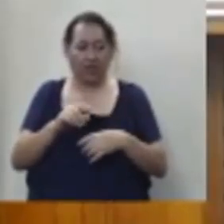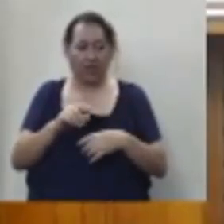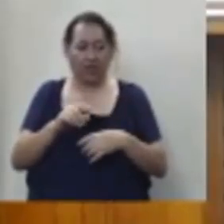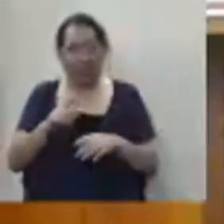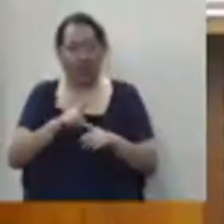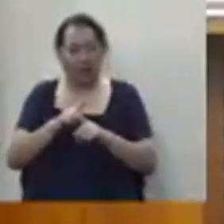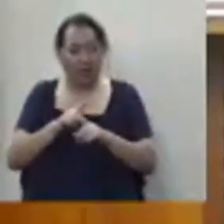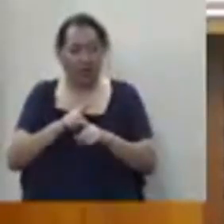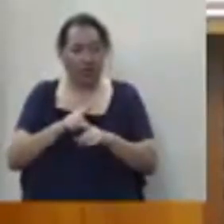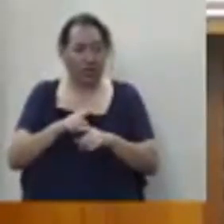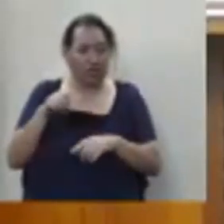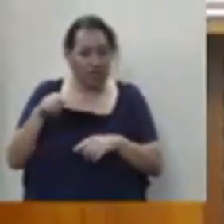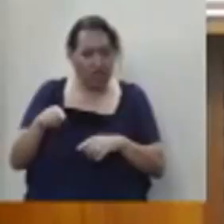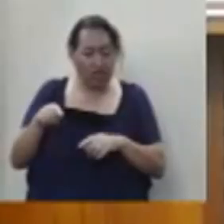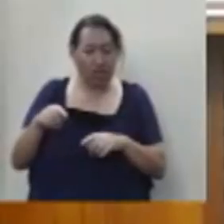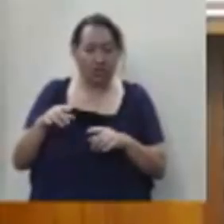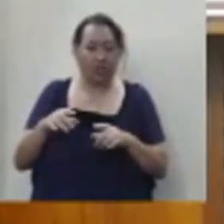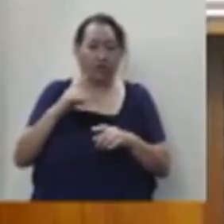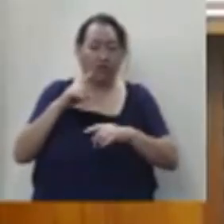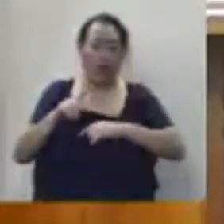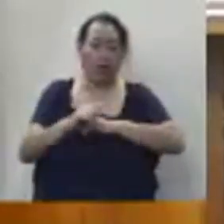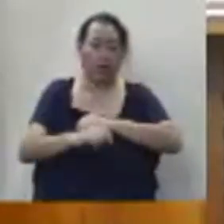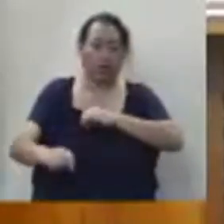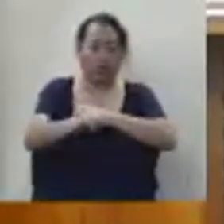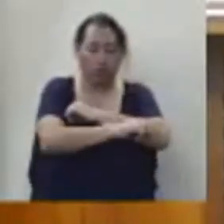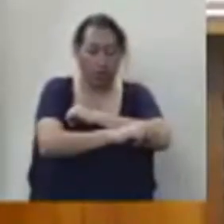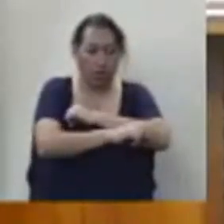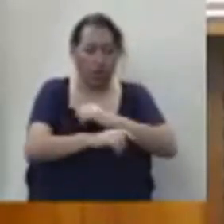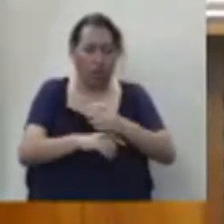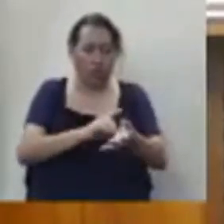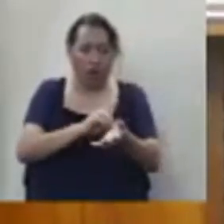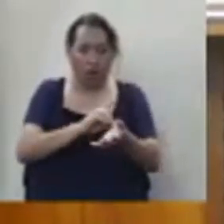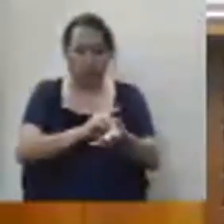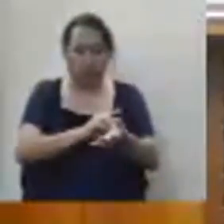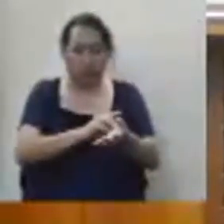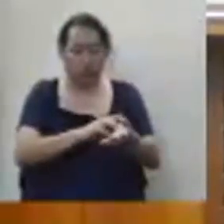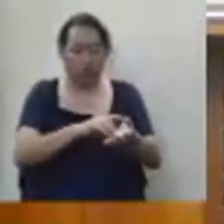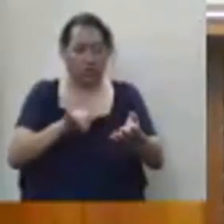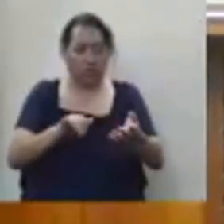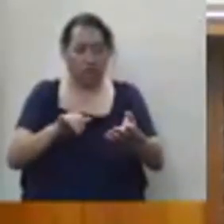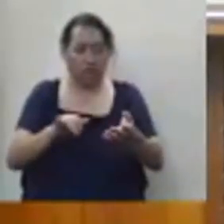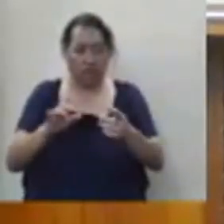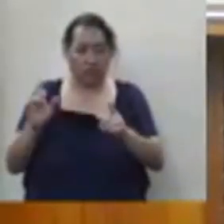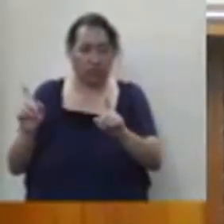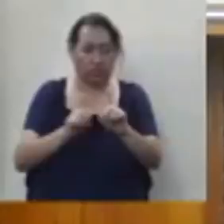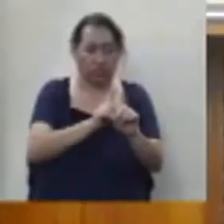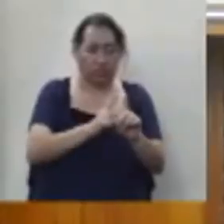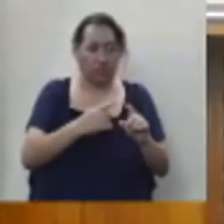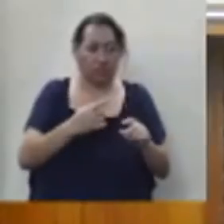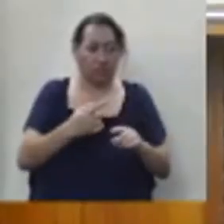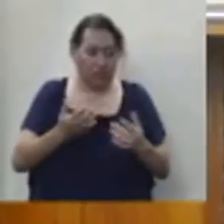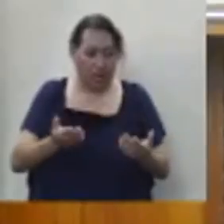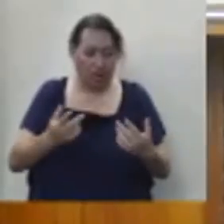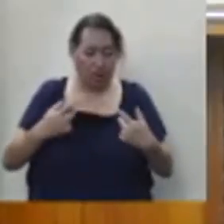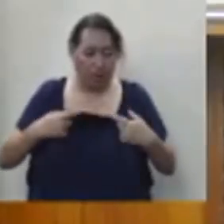the Council of State and Territorial Epidemiologist, Applied Epidemiology Fellow that is assigned to us at the Department of Public Health and Social